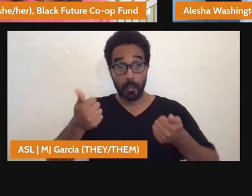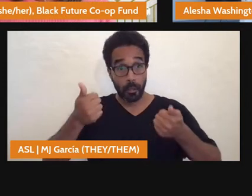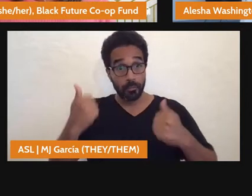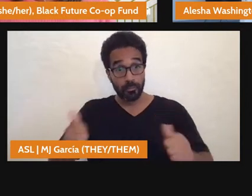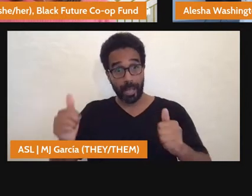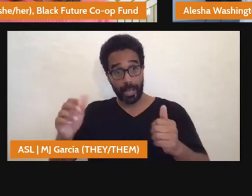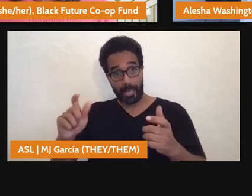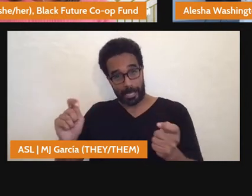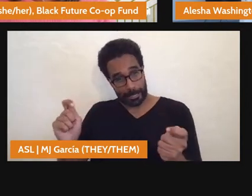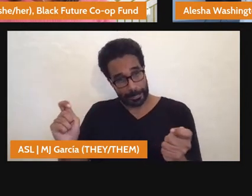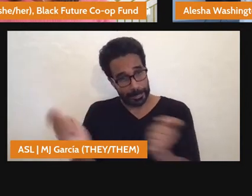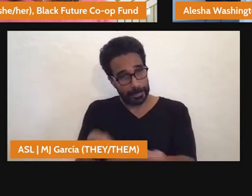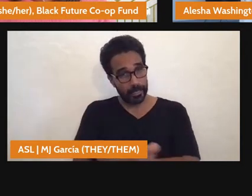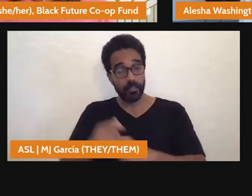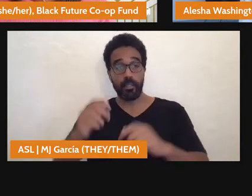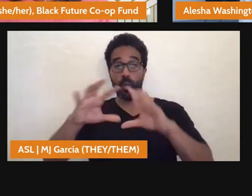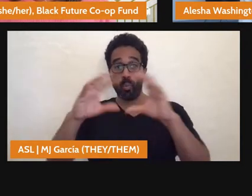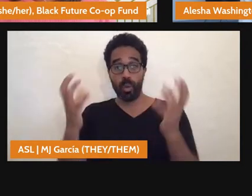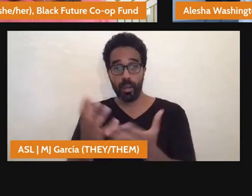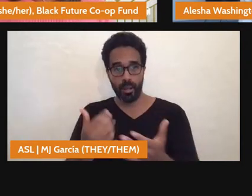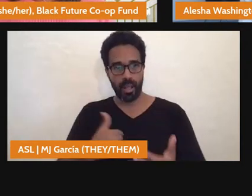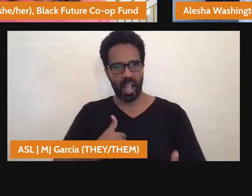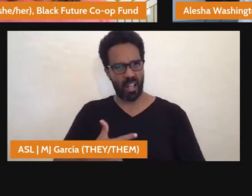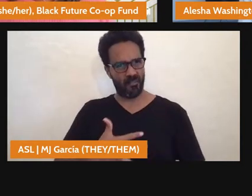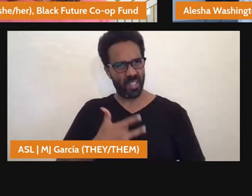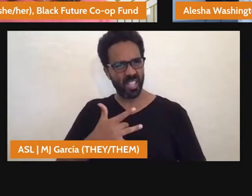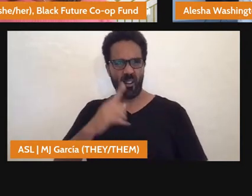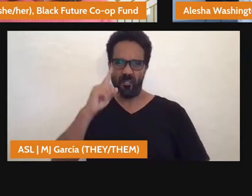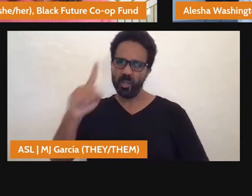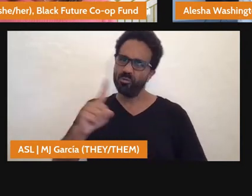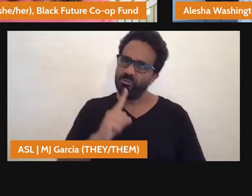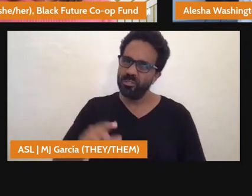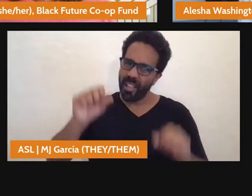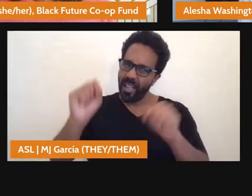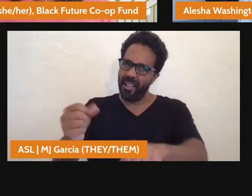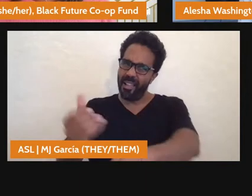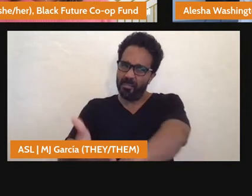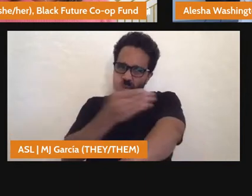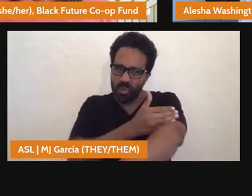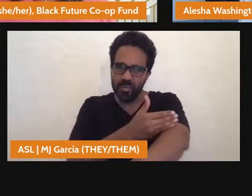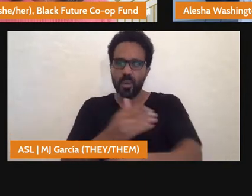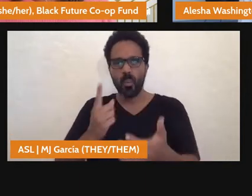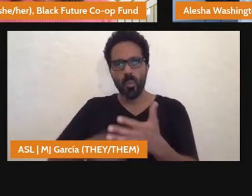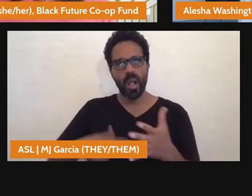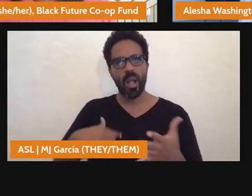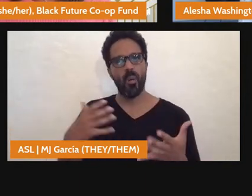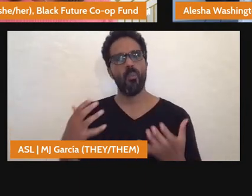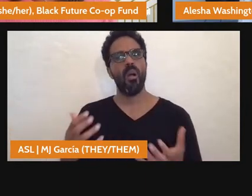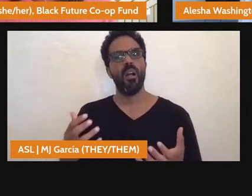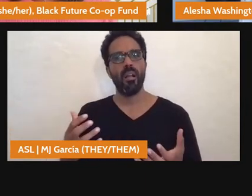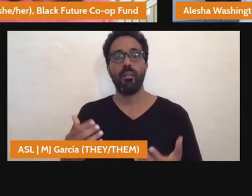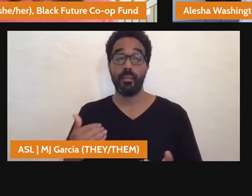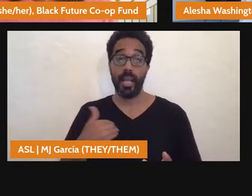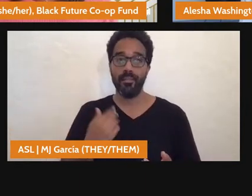world the place that we know it can be, the place that we want it to be. There's this New Yorker